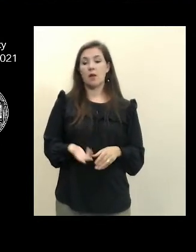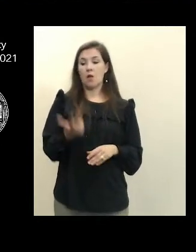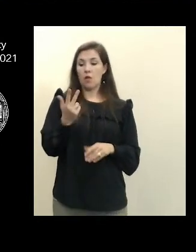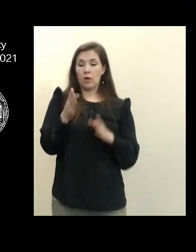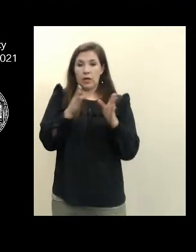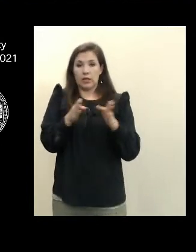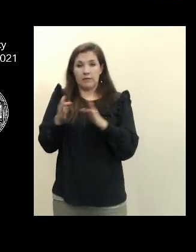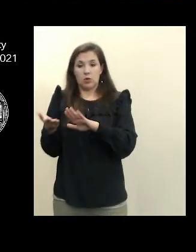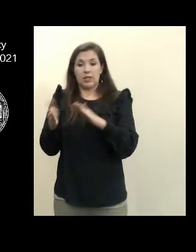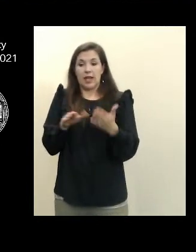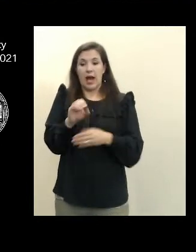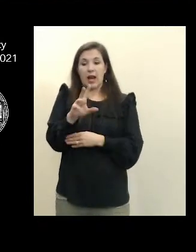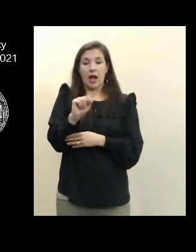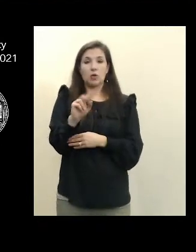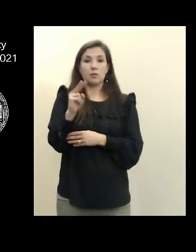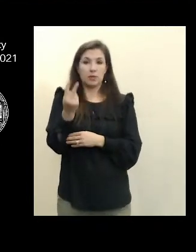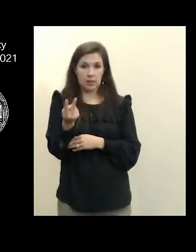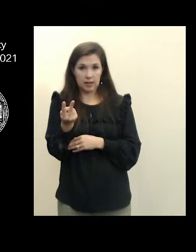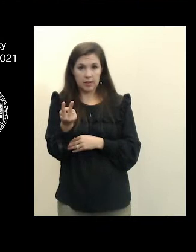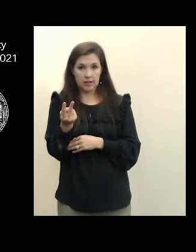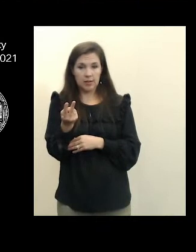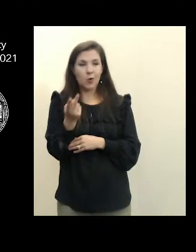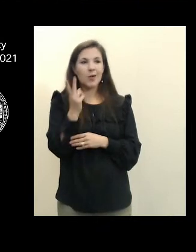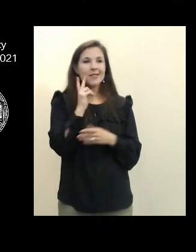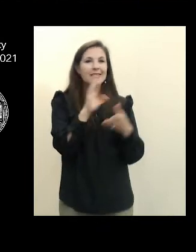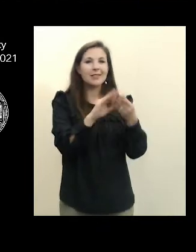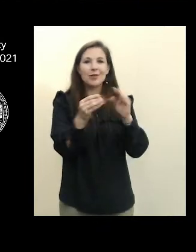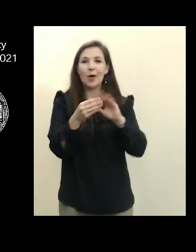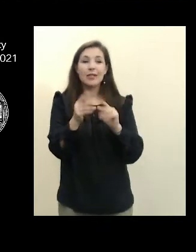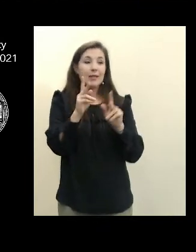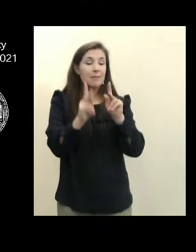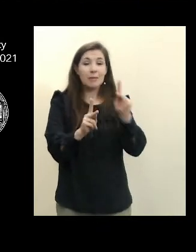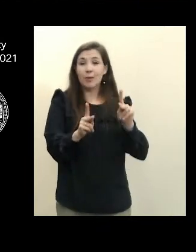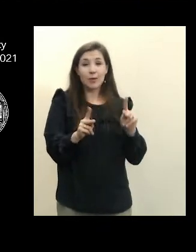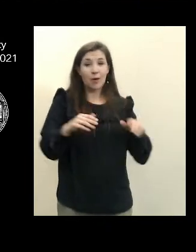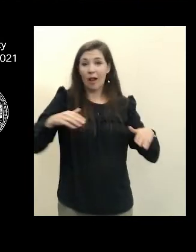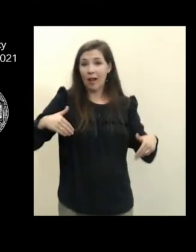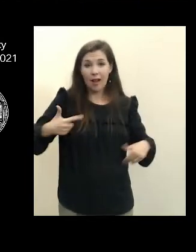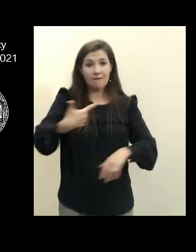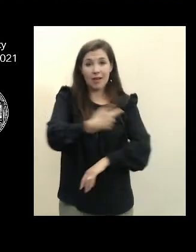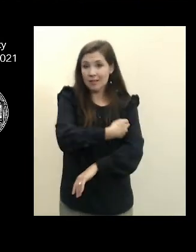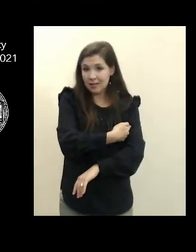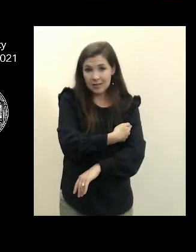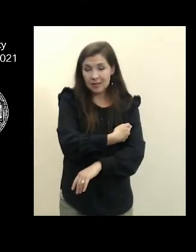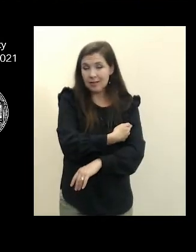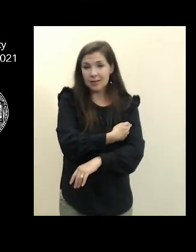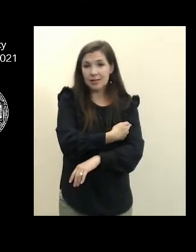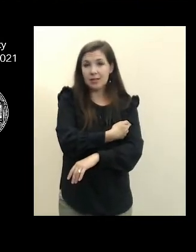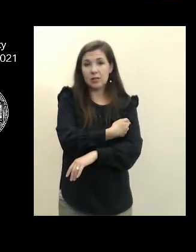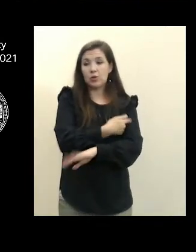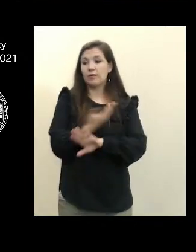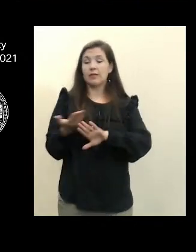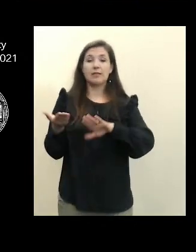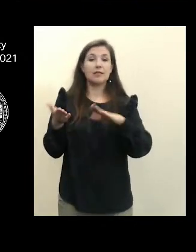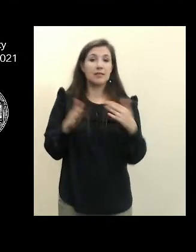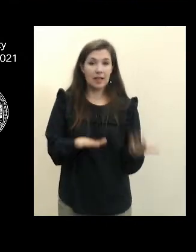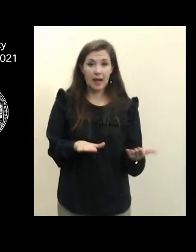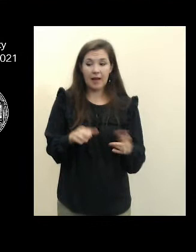2nd. We are seeing the stories of individuals who are not vaccinated who have perished